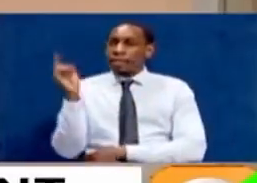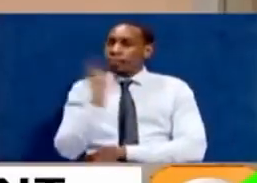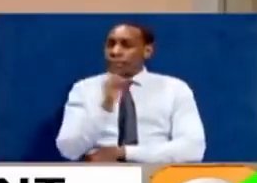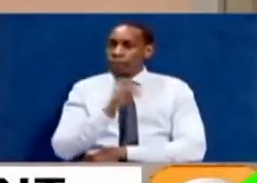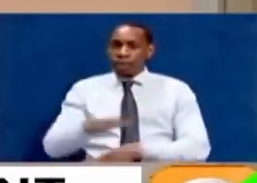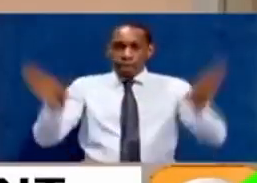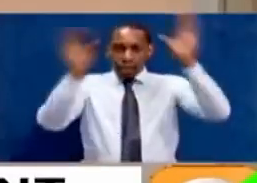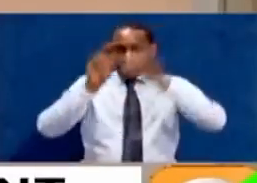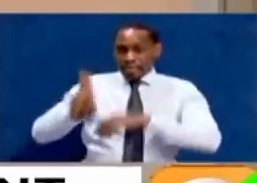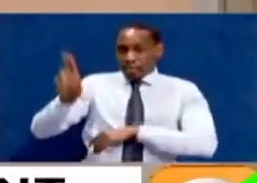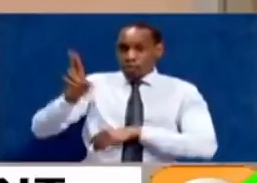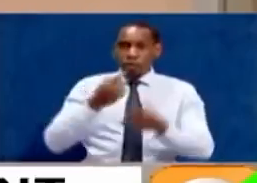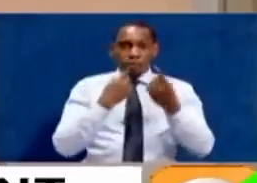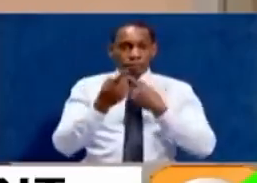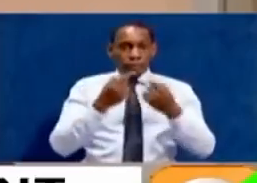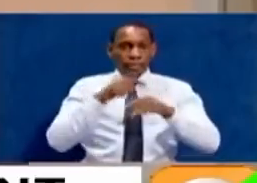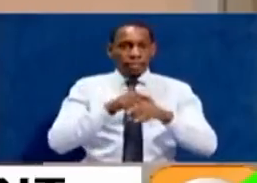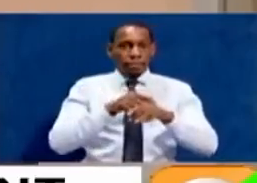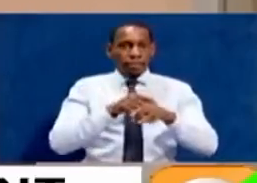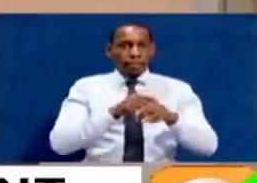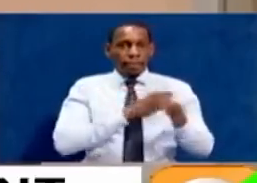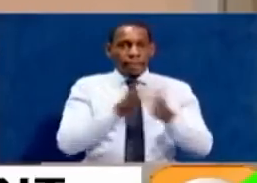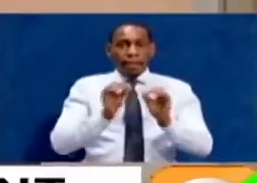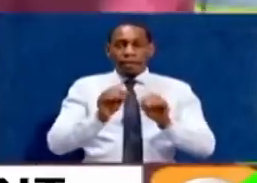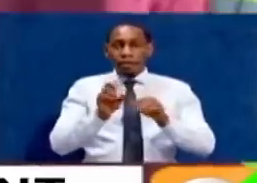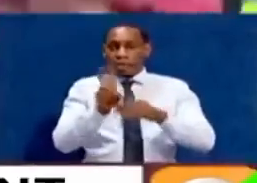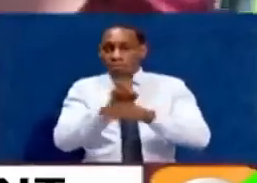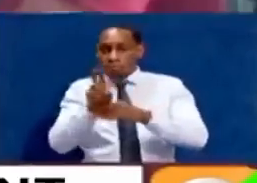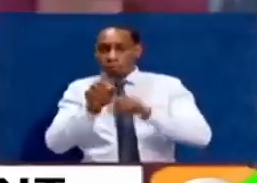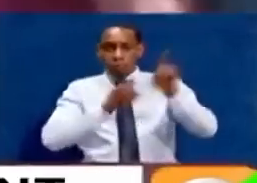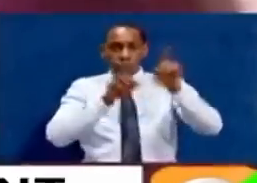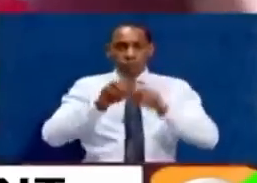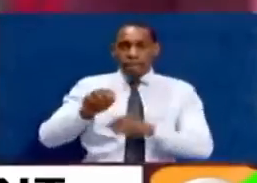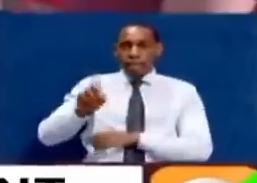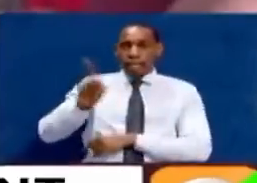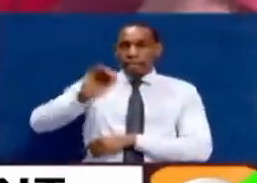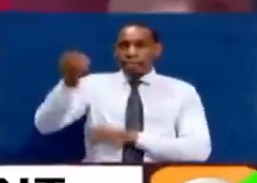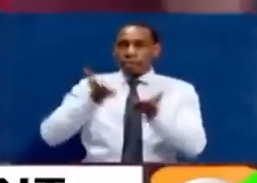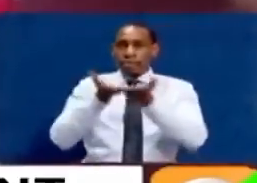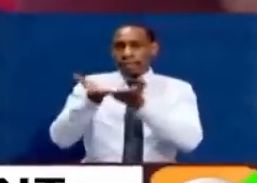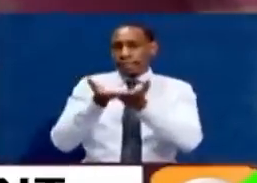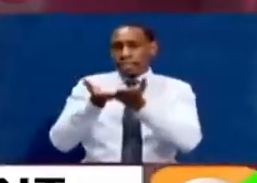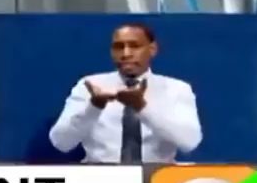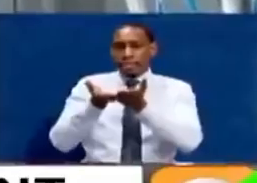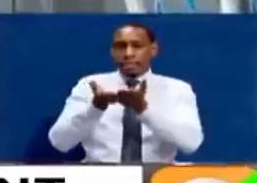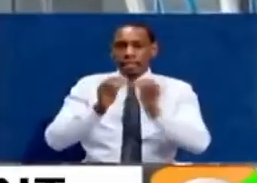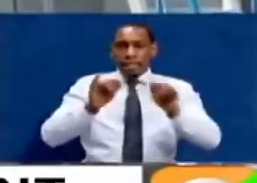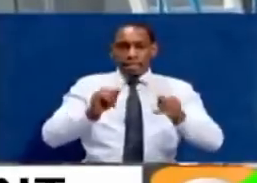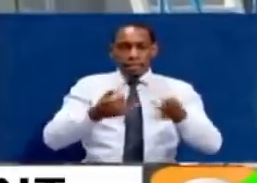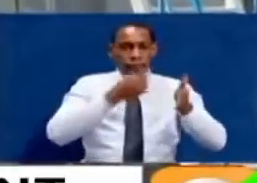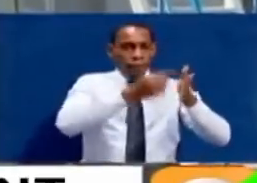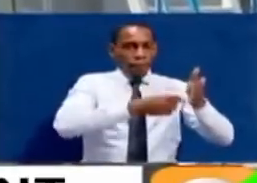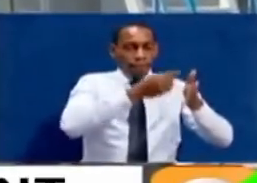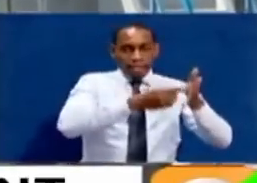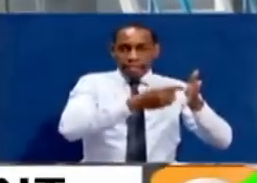politics. President Uhuru Kenyatta spoke when he made an impromptu inspection tour of the Nairobi Metropolitan Services new